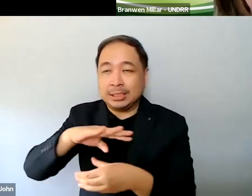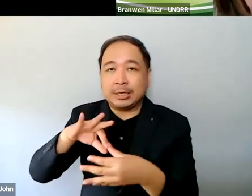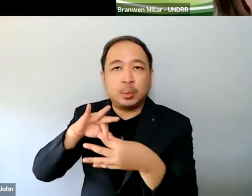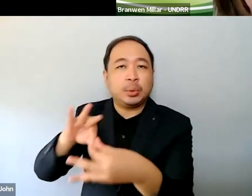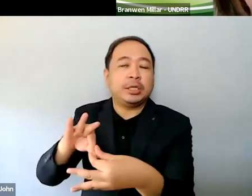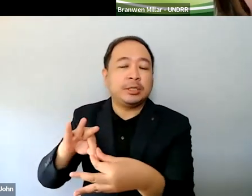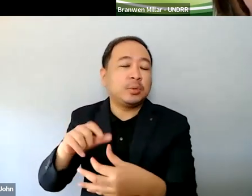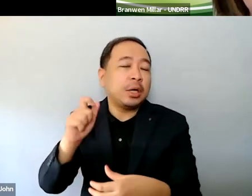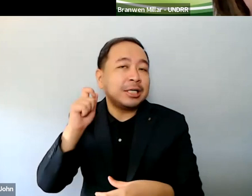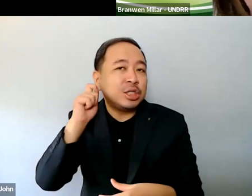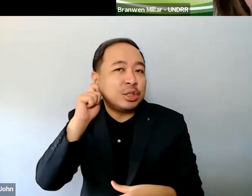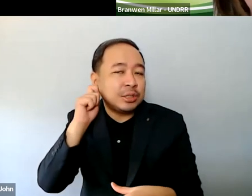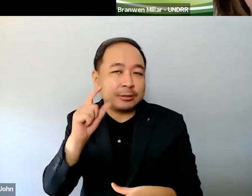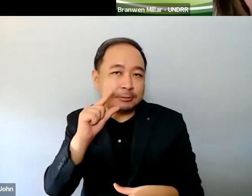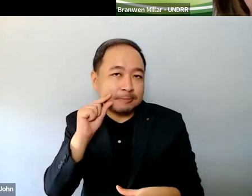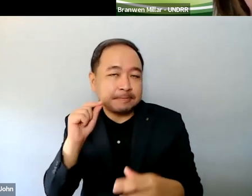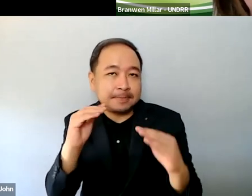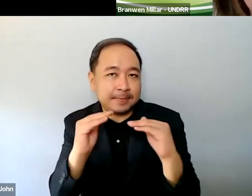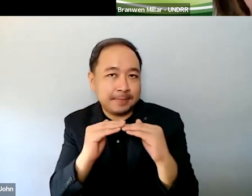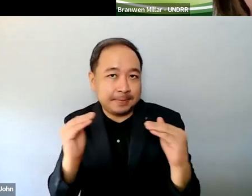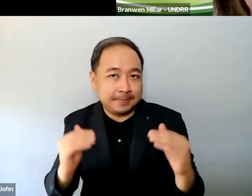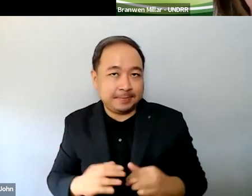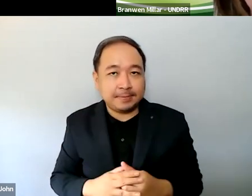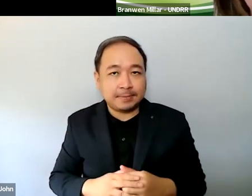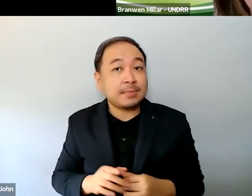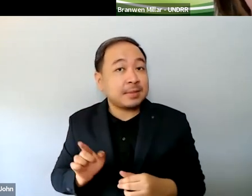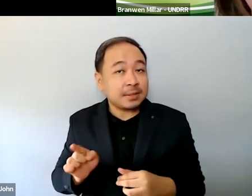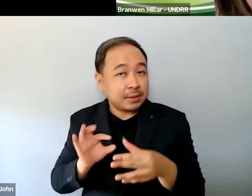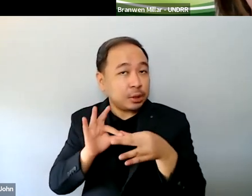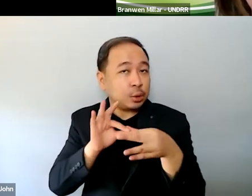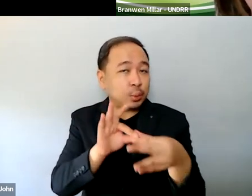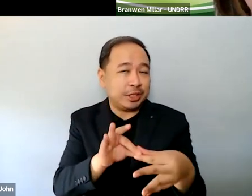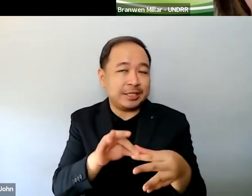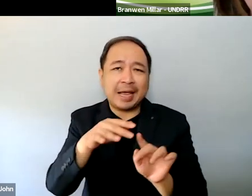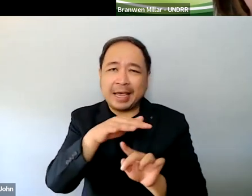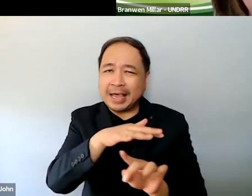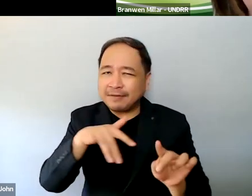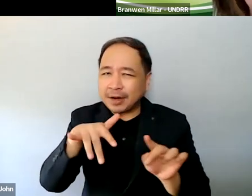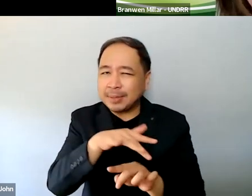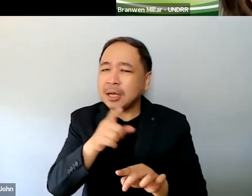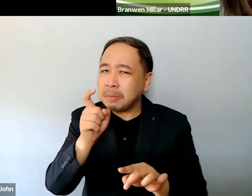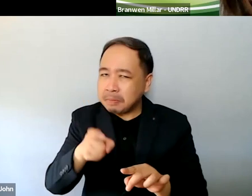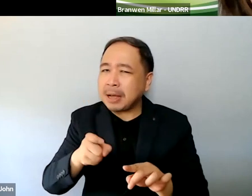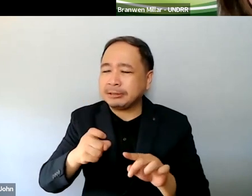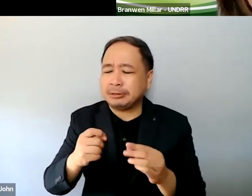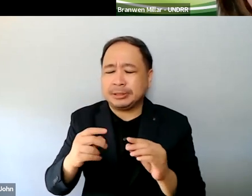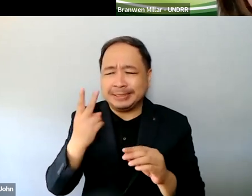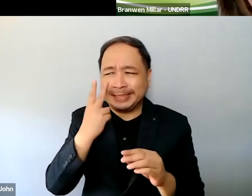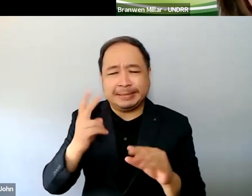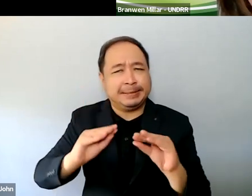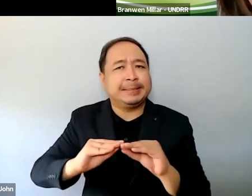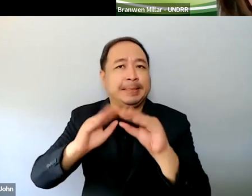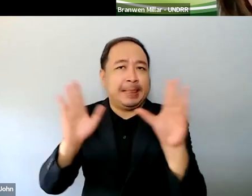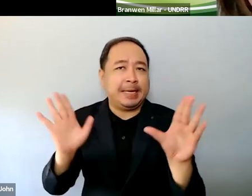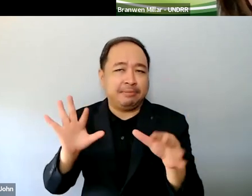equality. These links with environment, we really need to see these links again, very importantly,